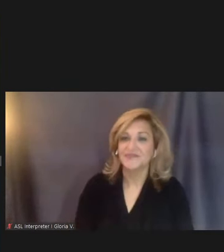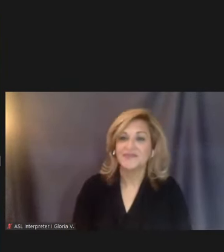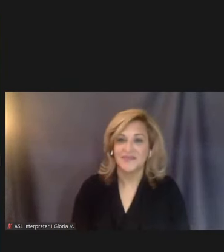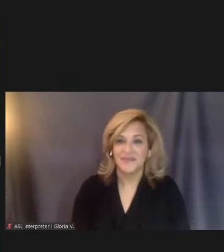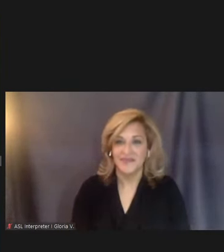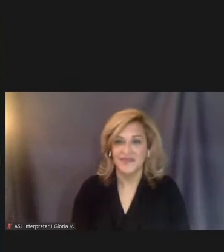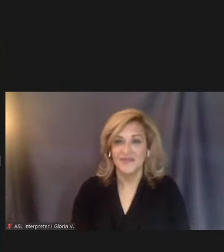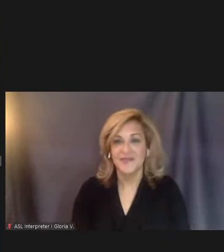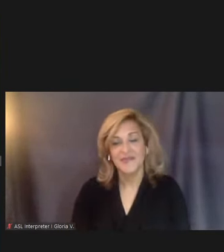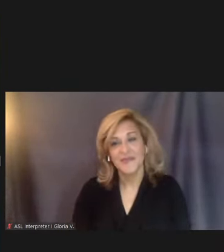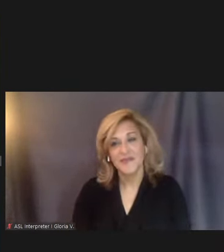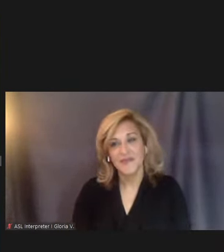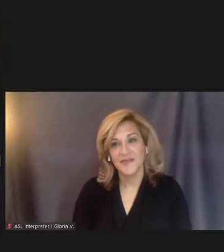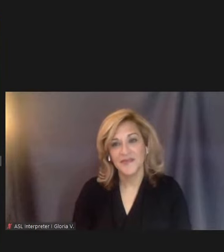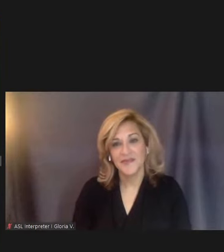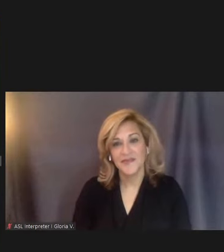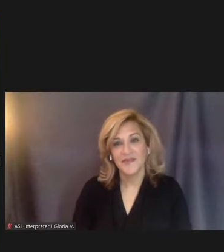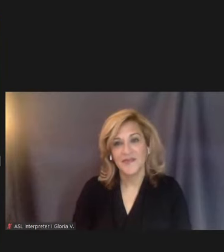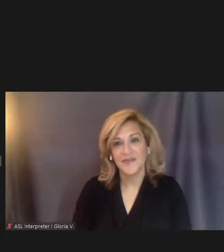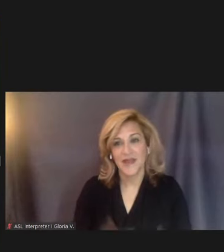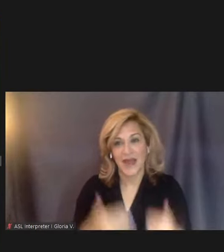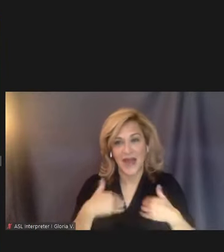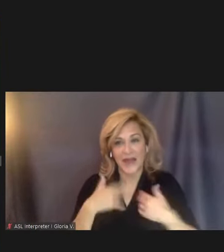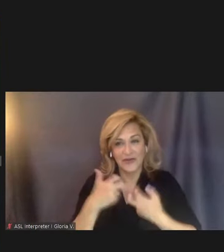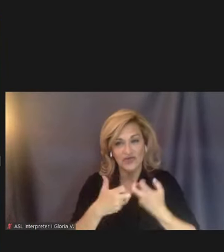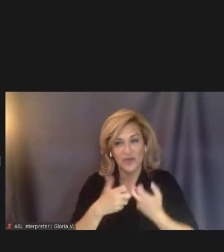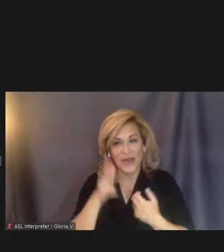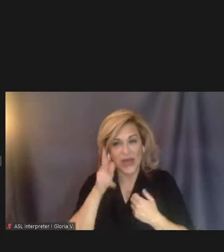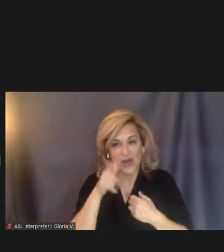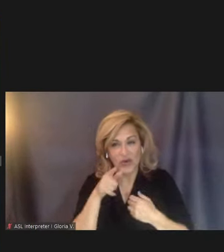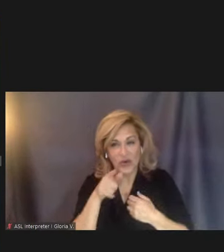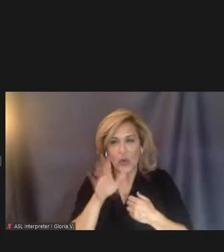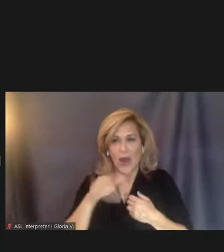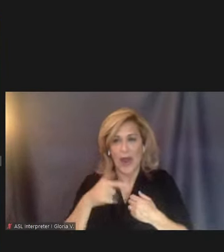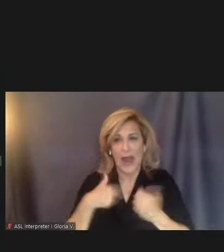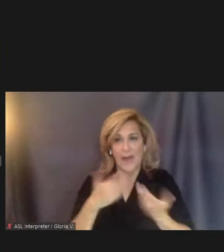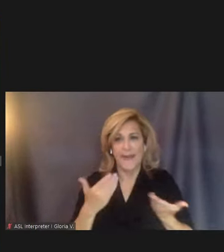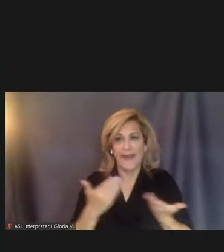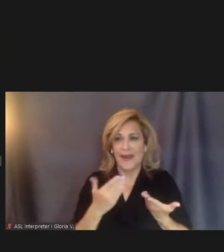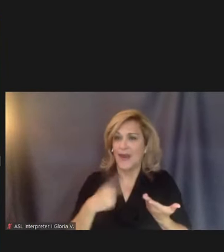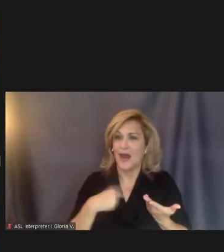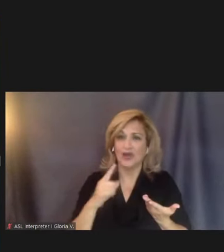Oh, I'm having trouble hearing you. I'm so sorry. I'm here. I will start talking in